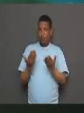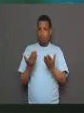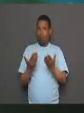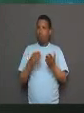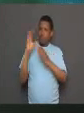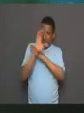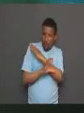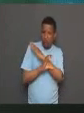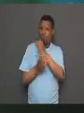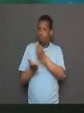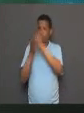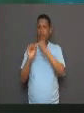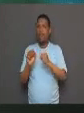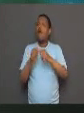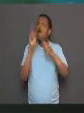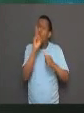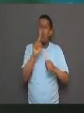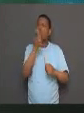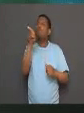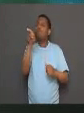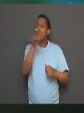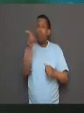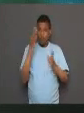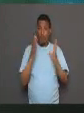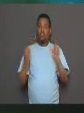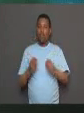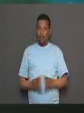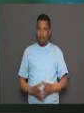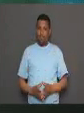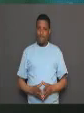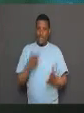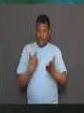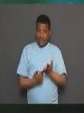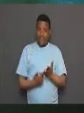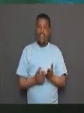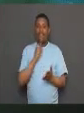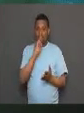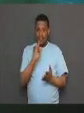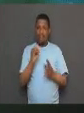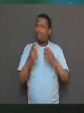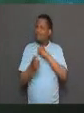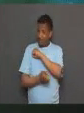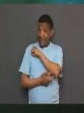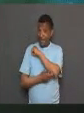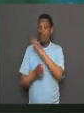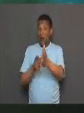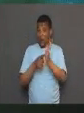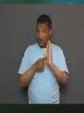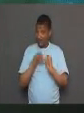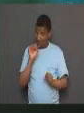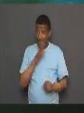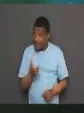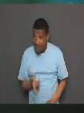prosper, what would it be? This is a challenging question, is it